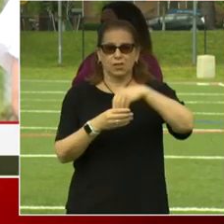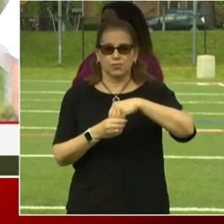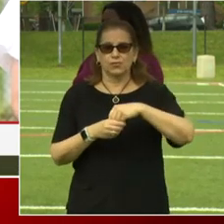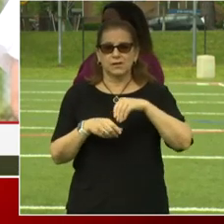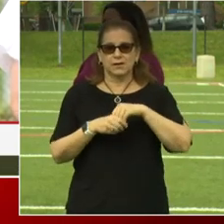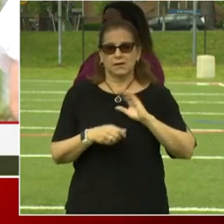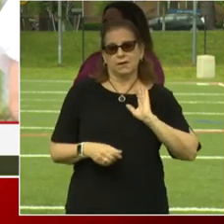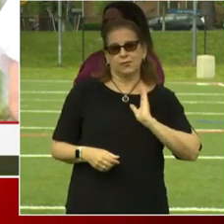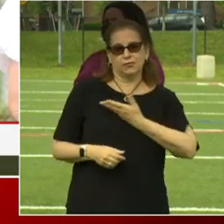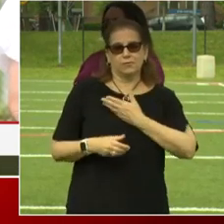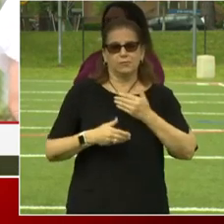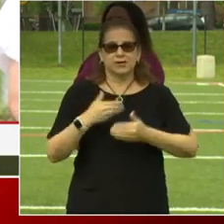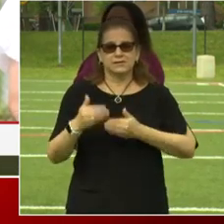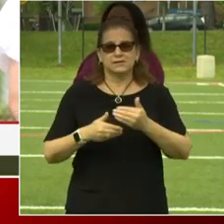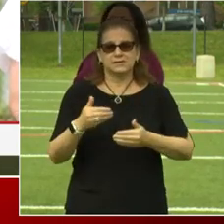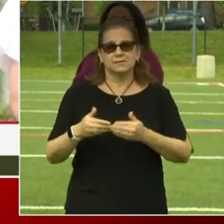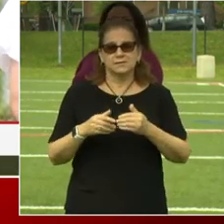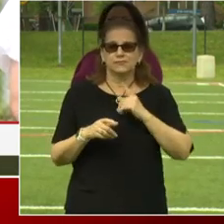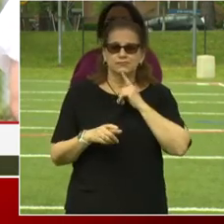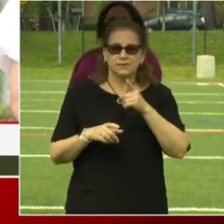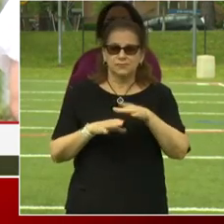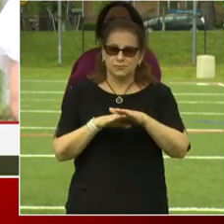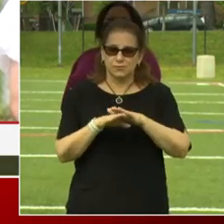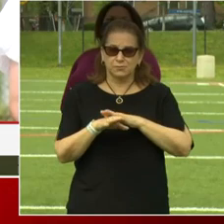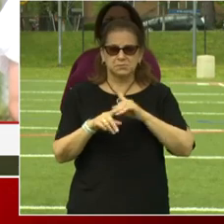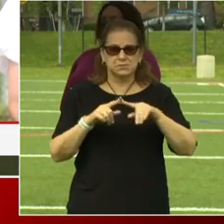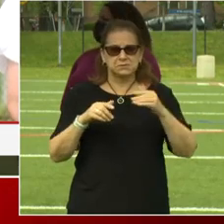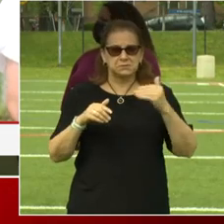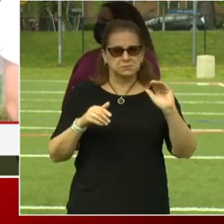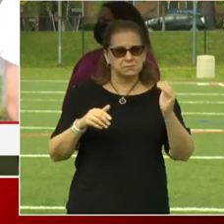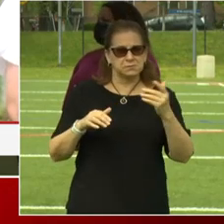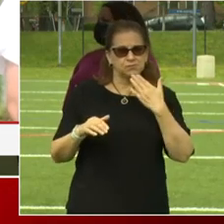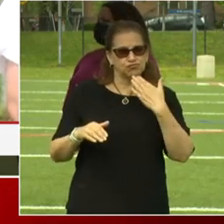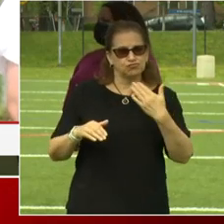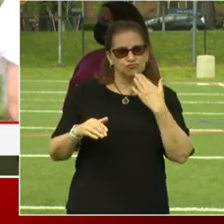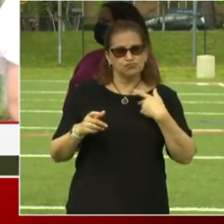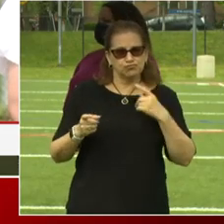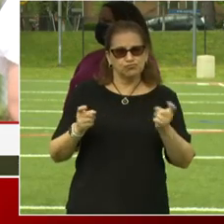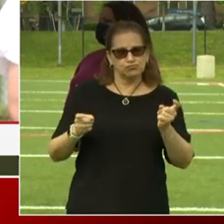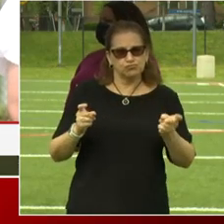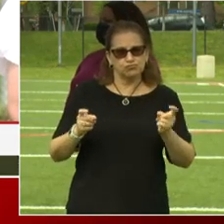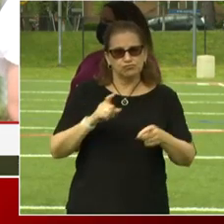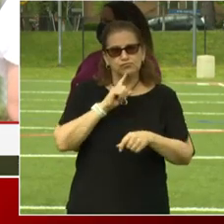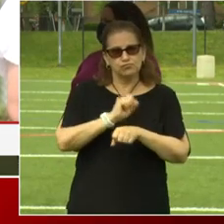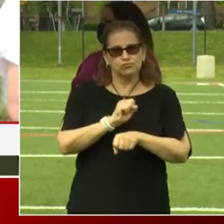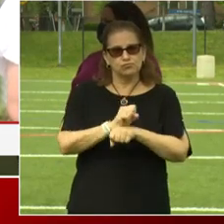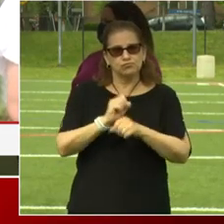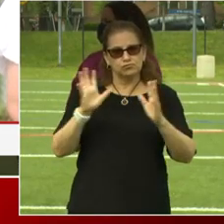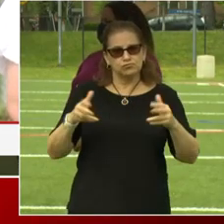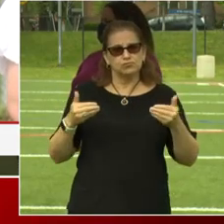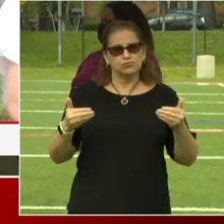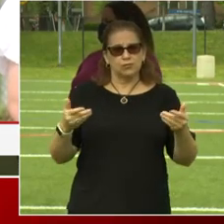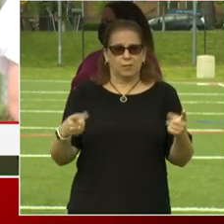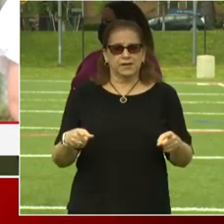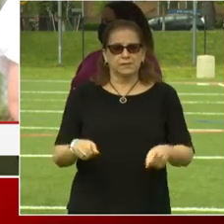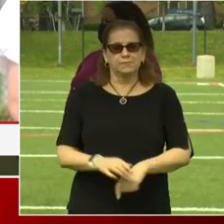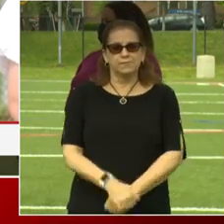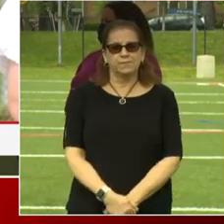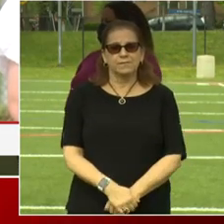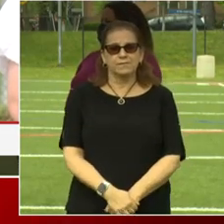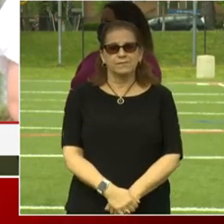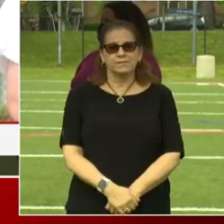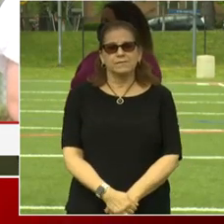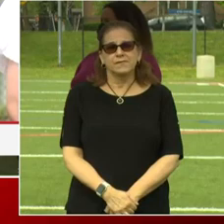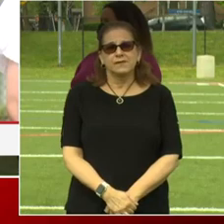been moving this slowly, although the final reading could be in 2 weeks. There also are roughly 8